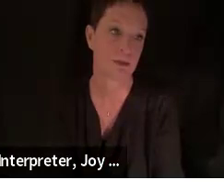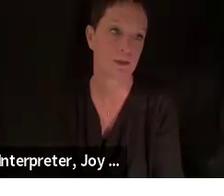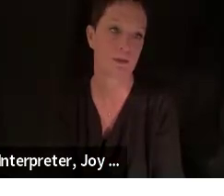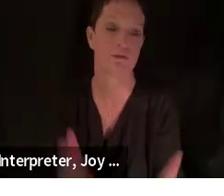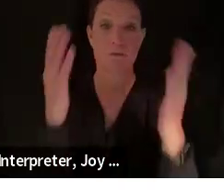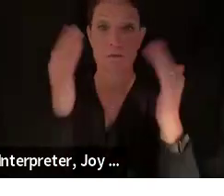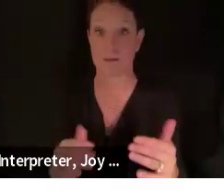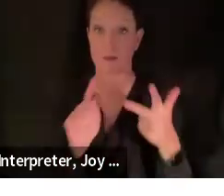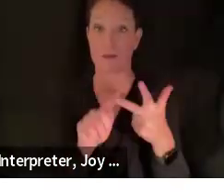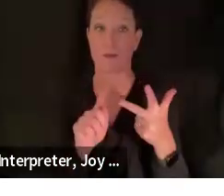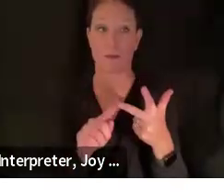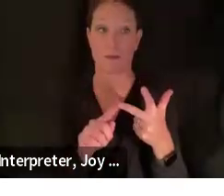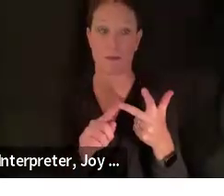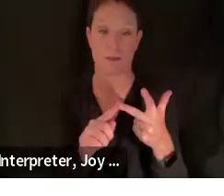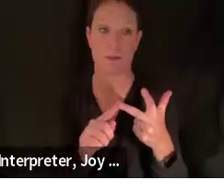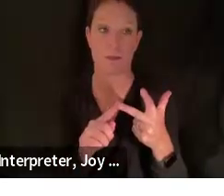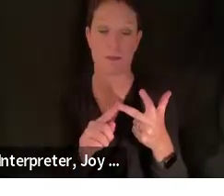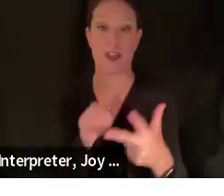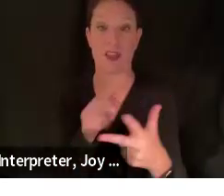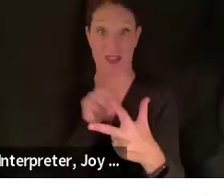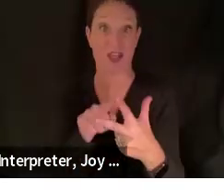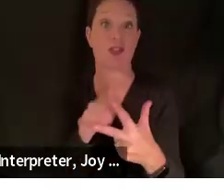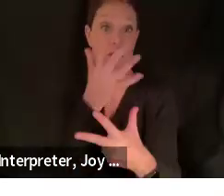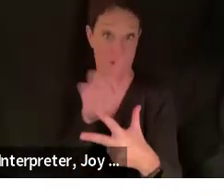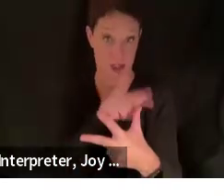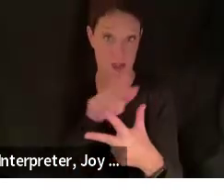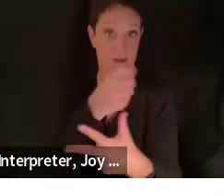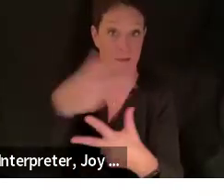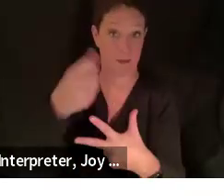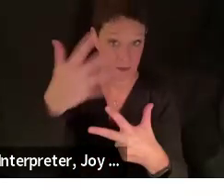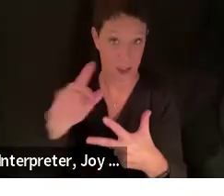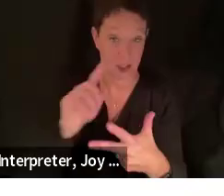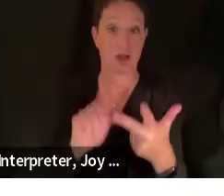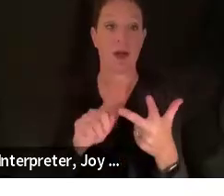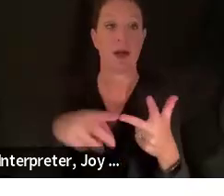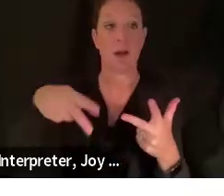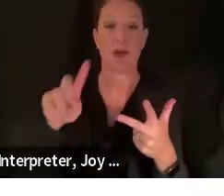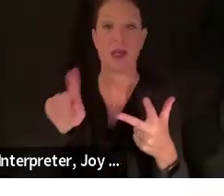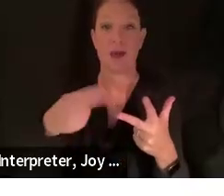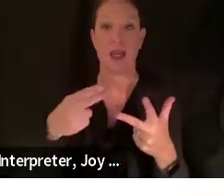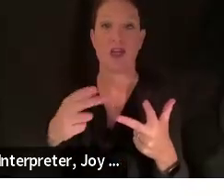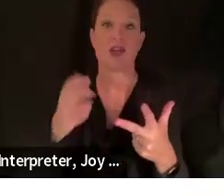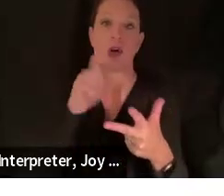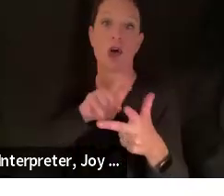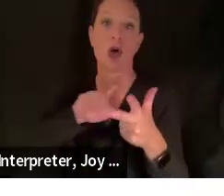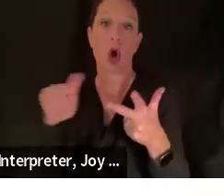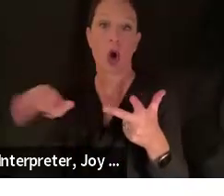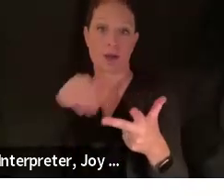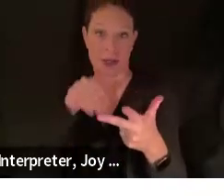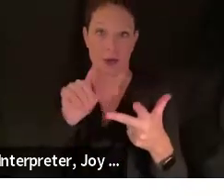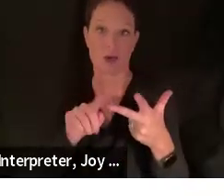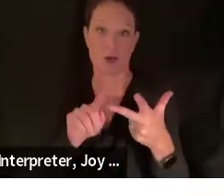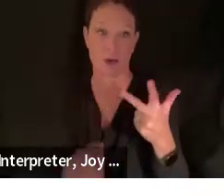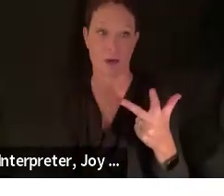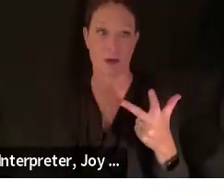All right. In addition to the two resources we spoke about, we also have the PDPH call center.